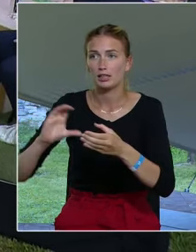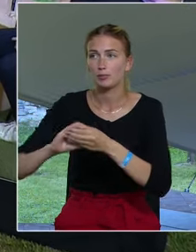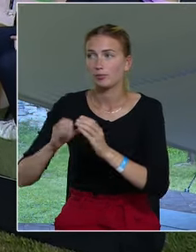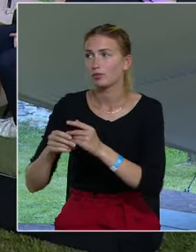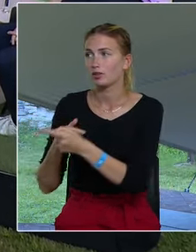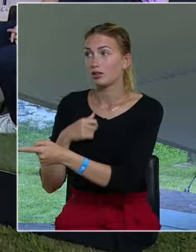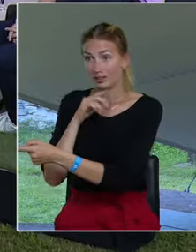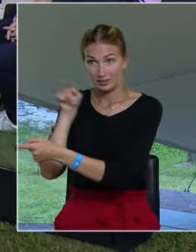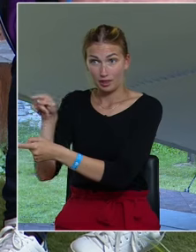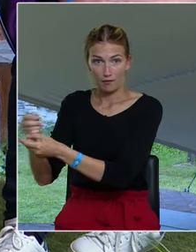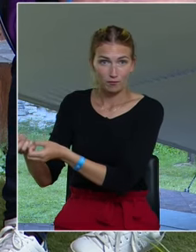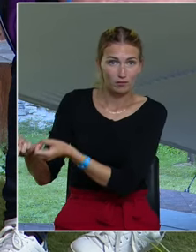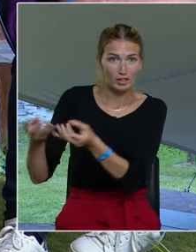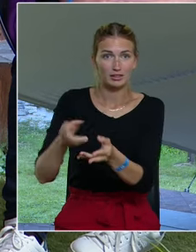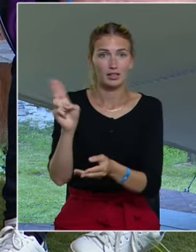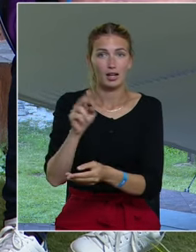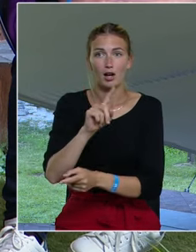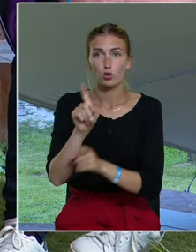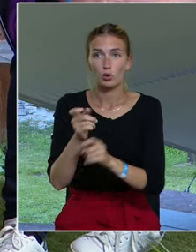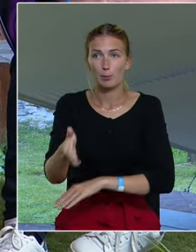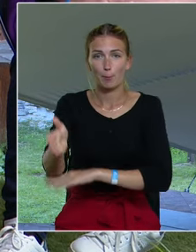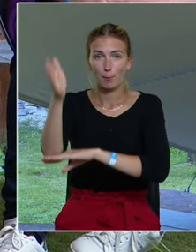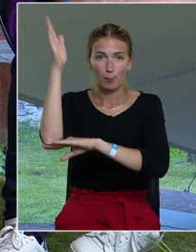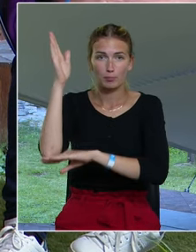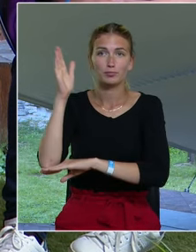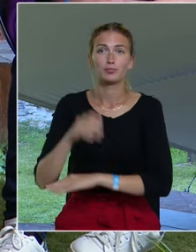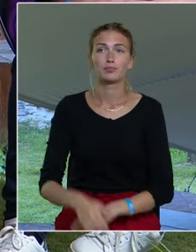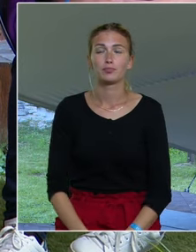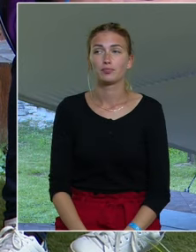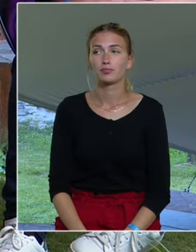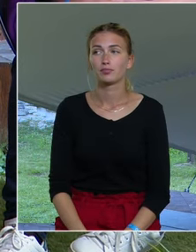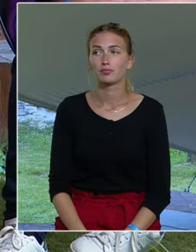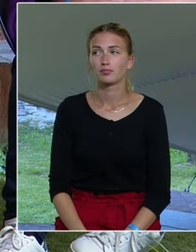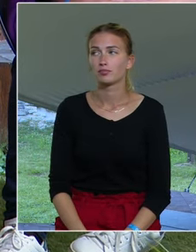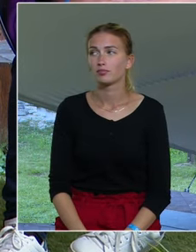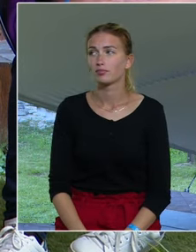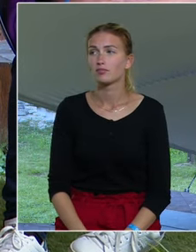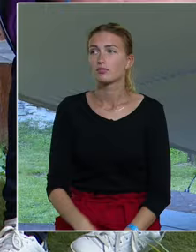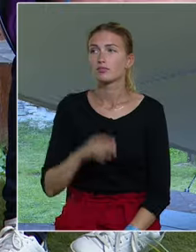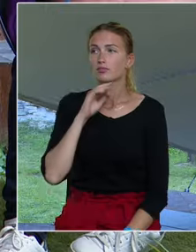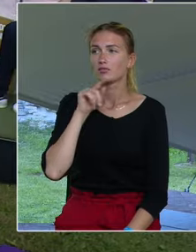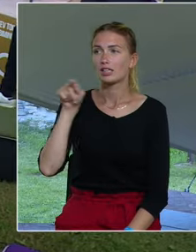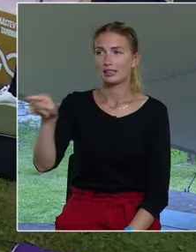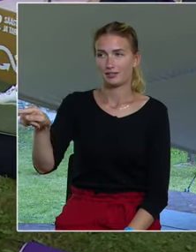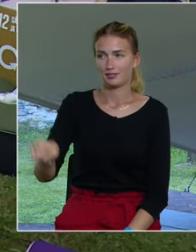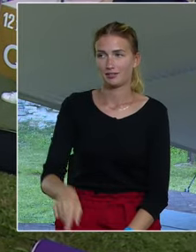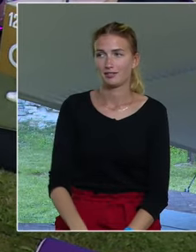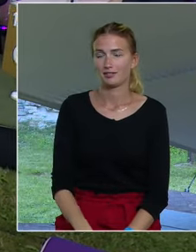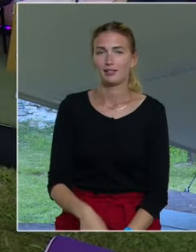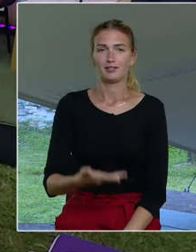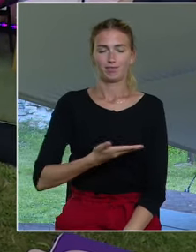I have to throw. Yeah. Just exactly. Throw it. See if you catch somebody. Peter always wants to ask questions. Yes, you have to. Yeah.